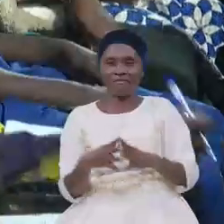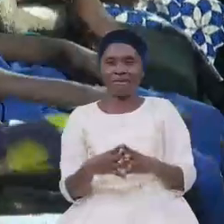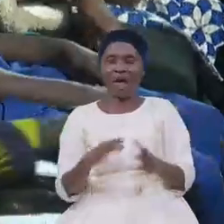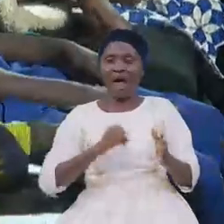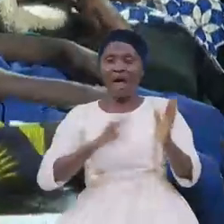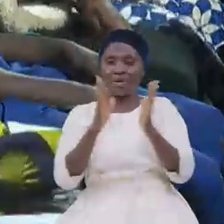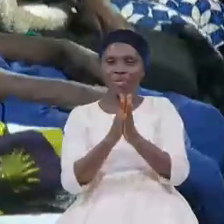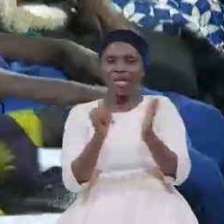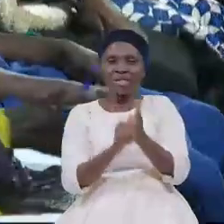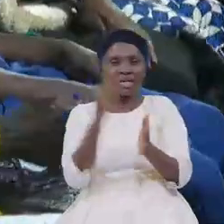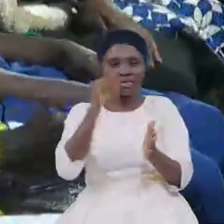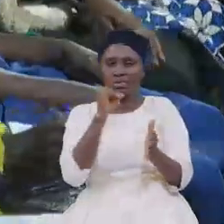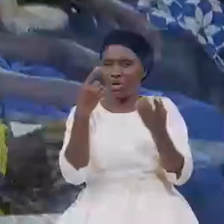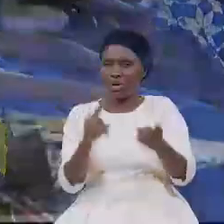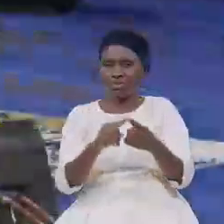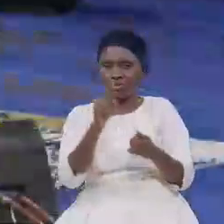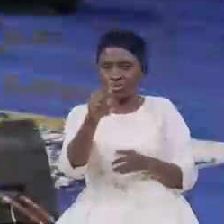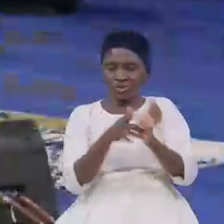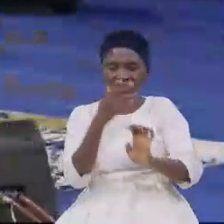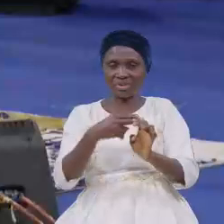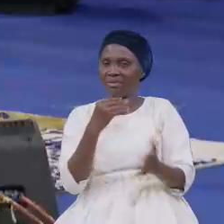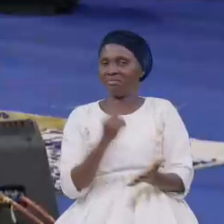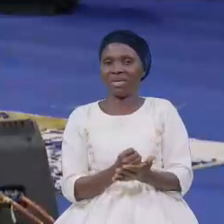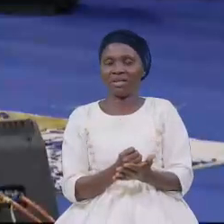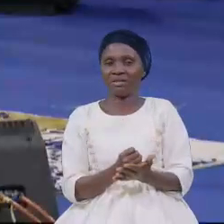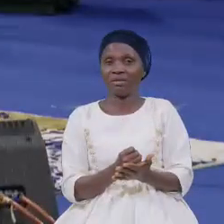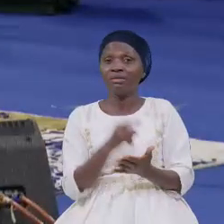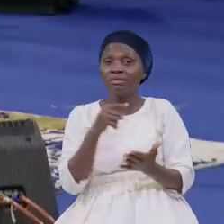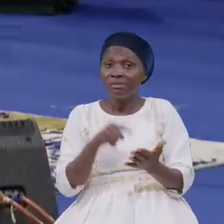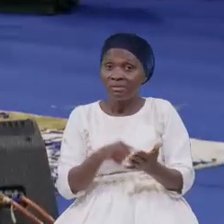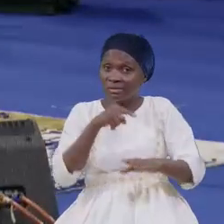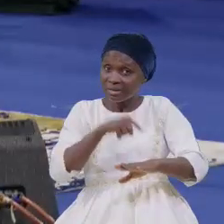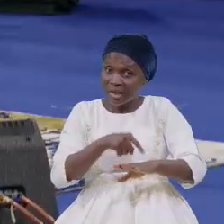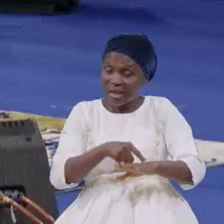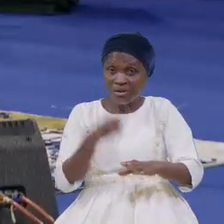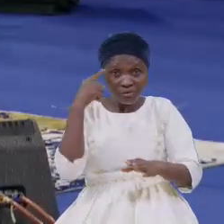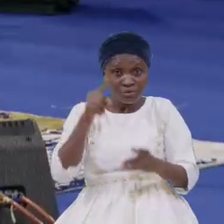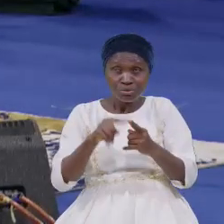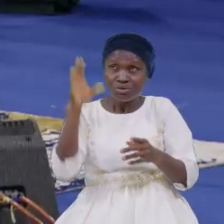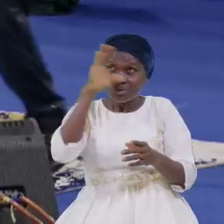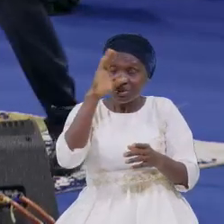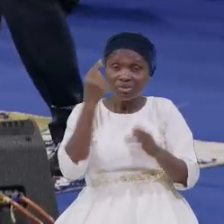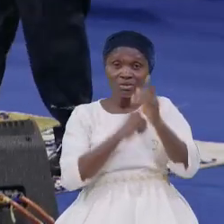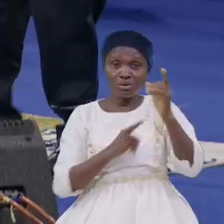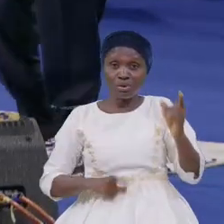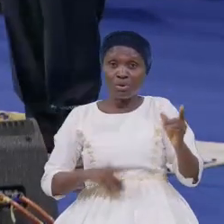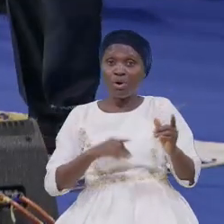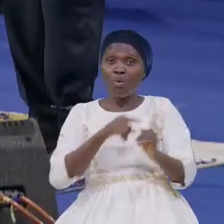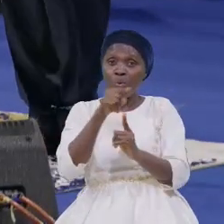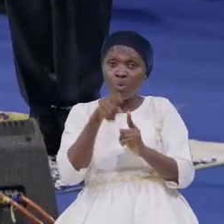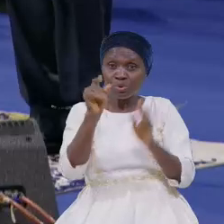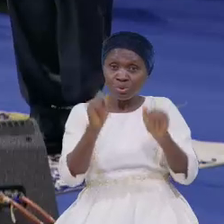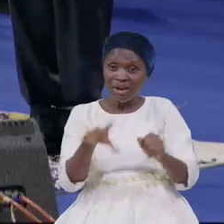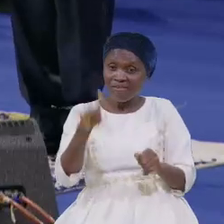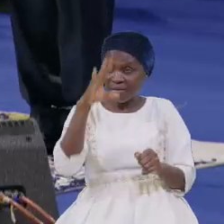But this is the time to seek the Lord while he may be found, and to call upon him